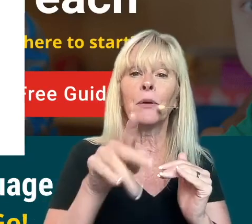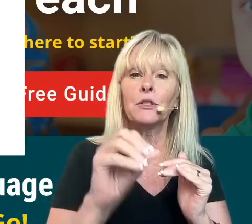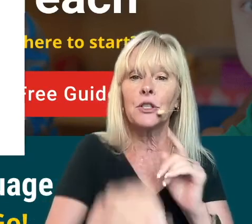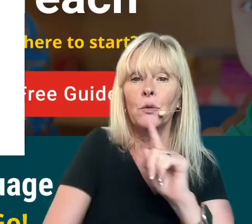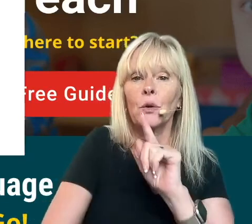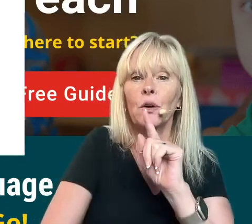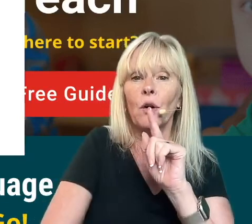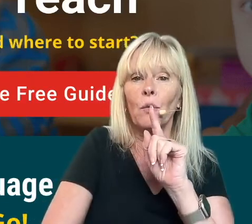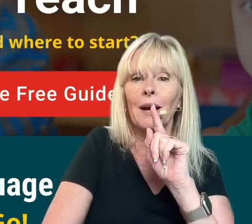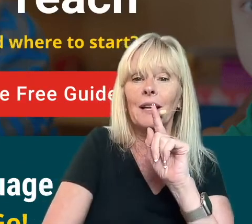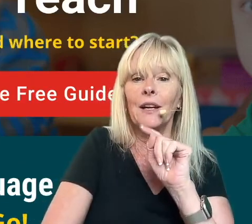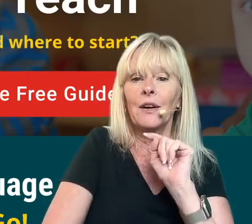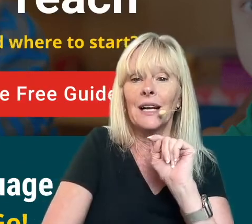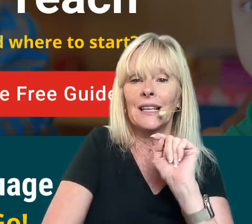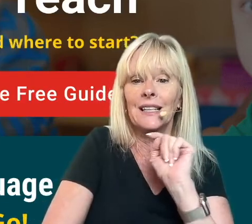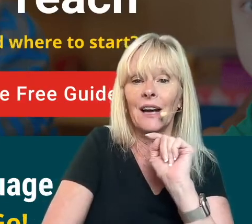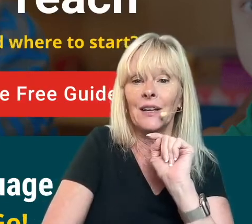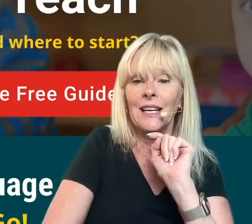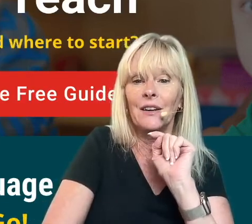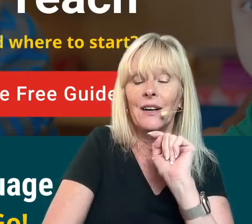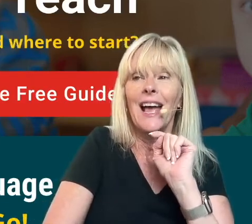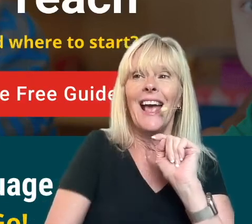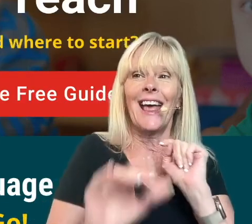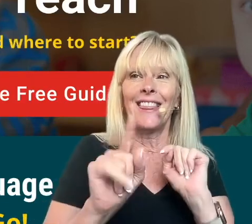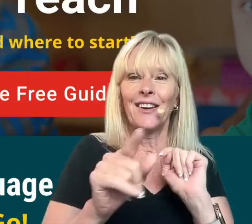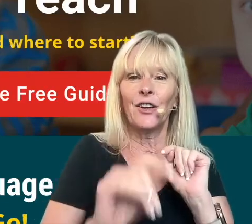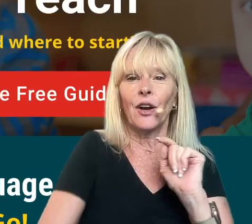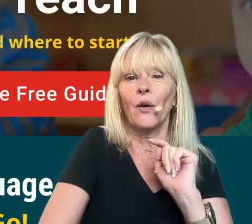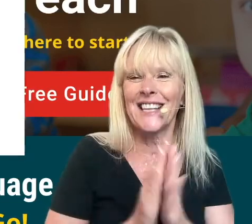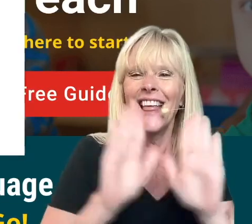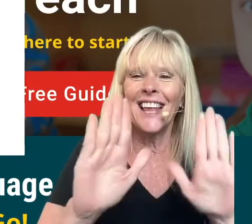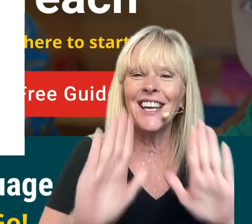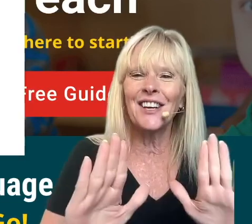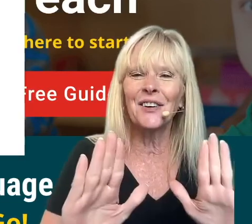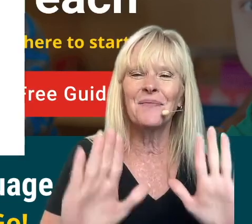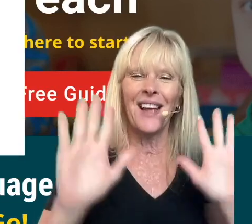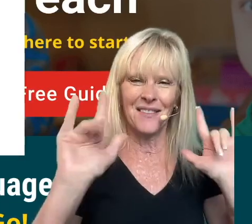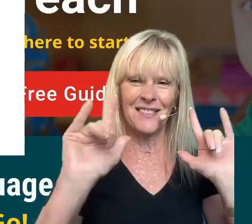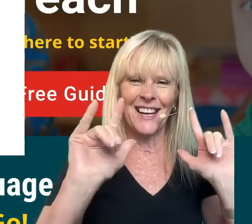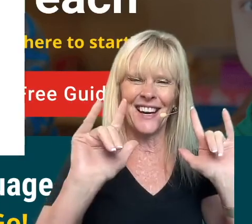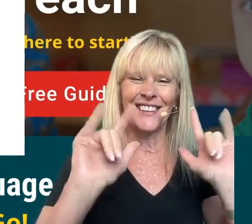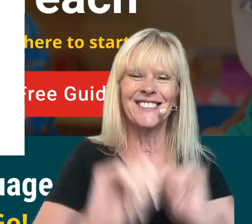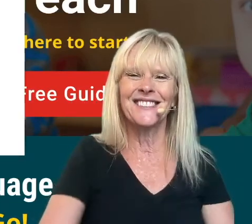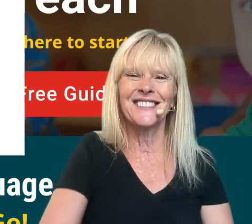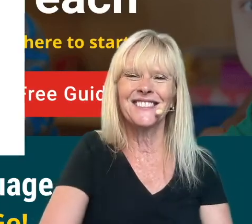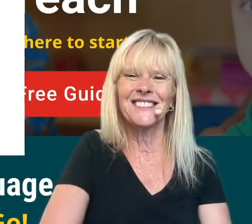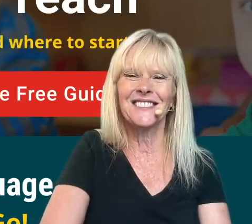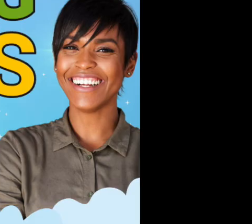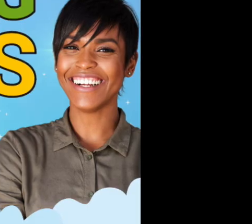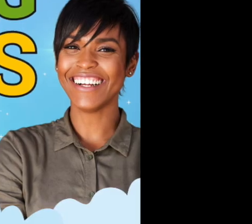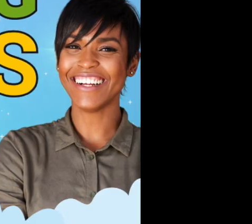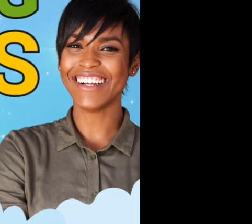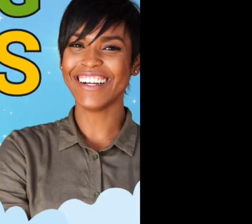need a purchase order, go right here and click down here, and there you go. Thank you. Take care.